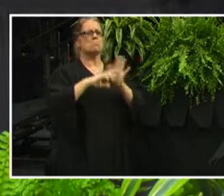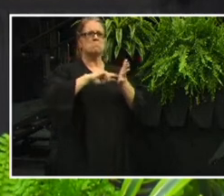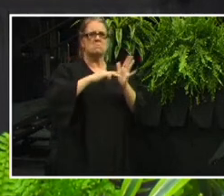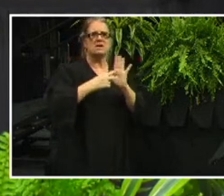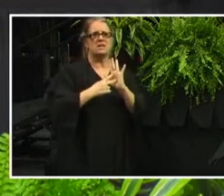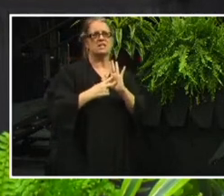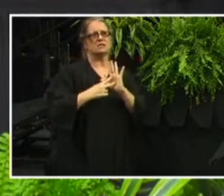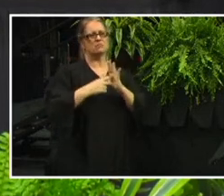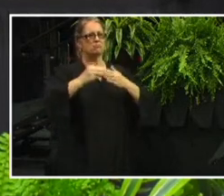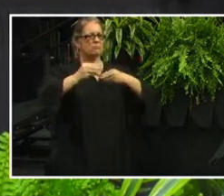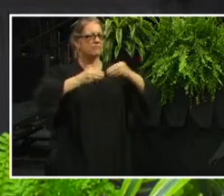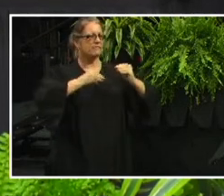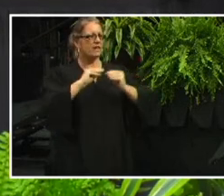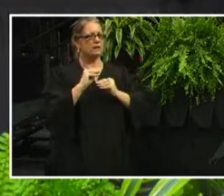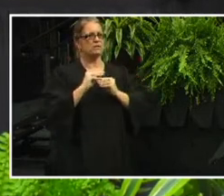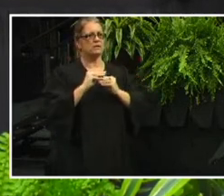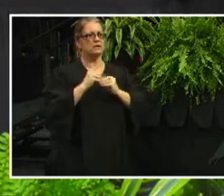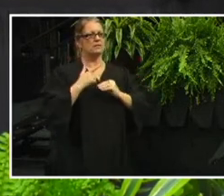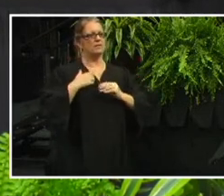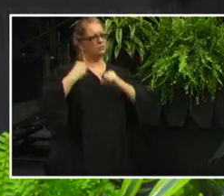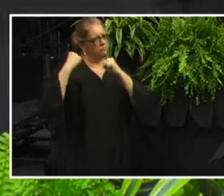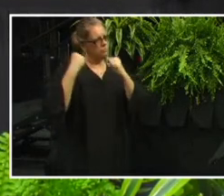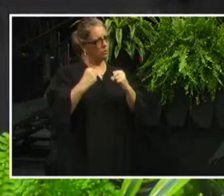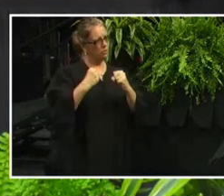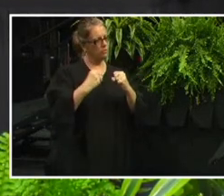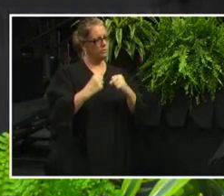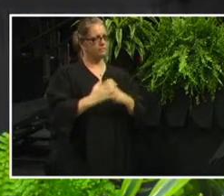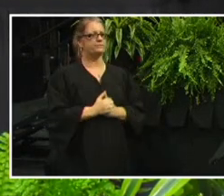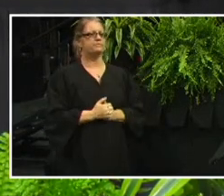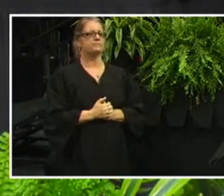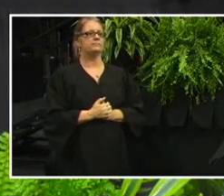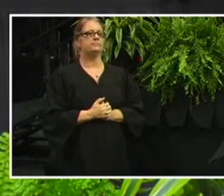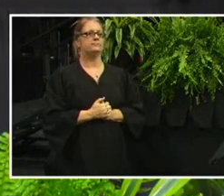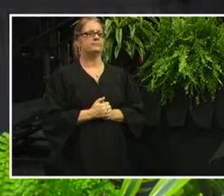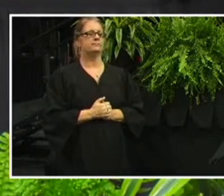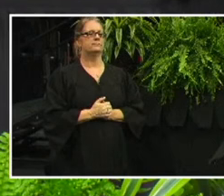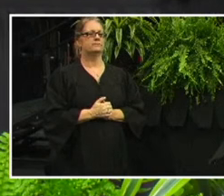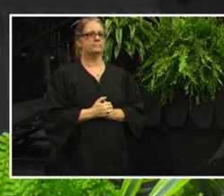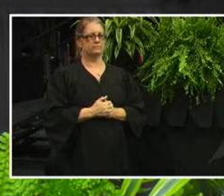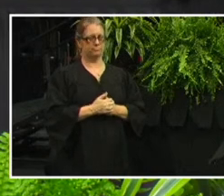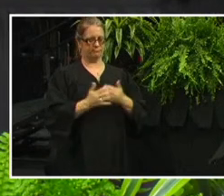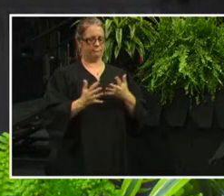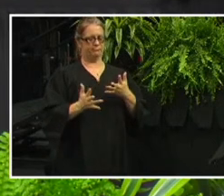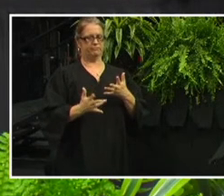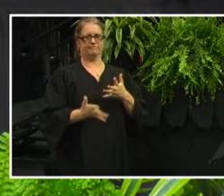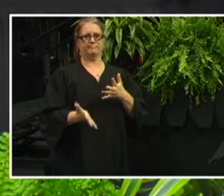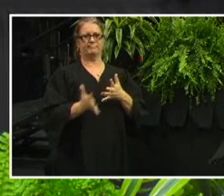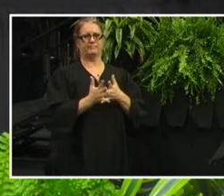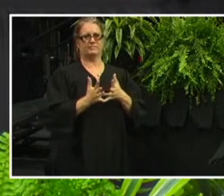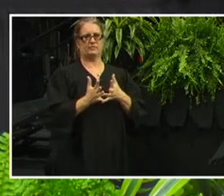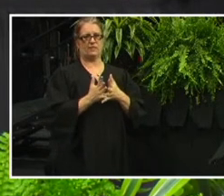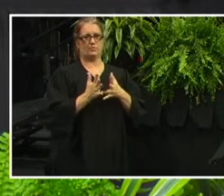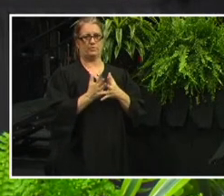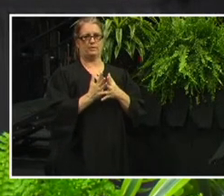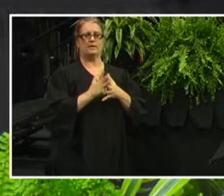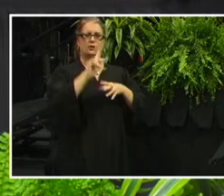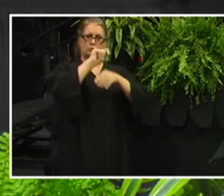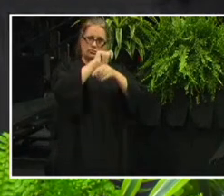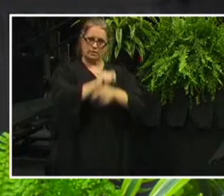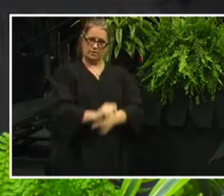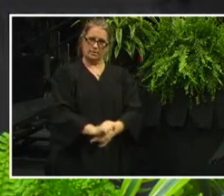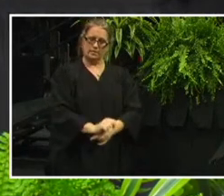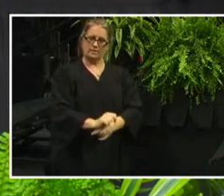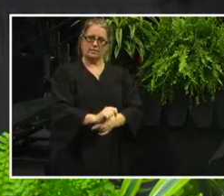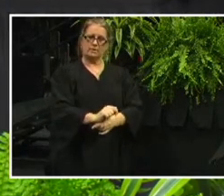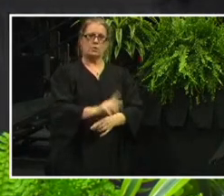to be flexible and resilient. As freshmen, they attended a very traditional New Hampstead High